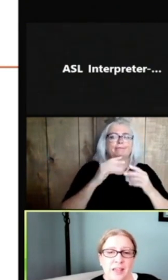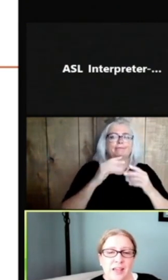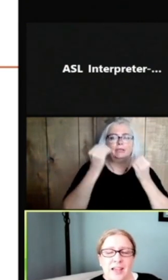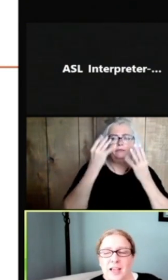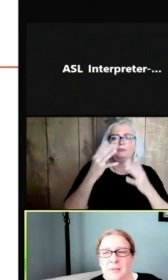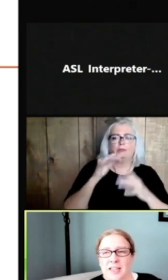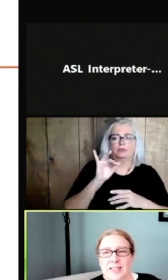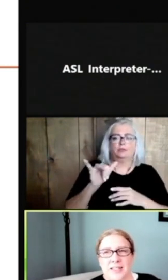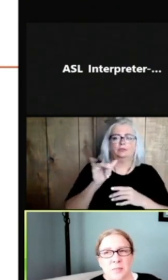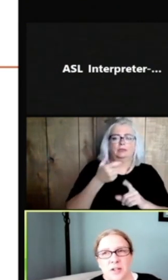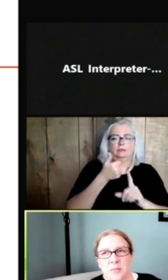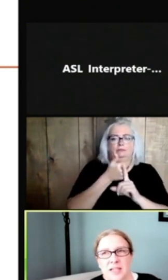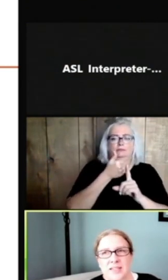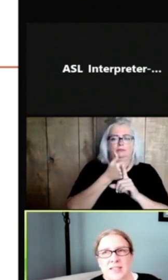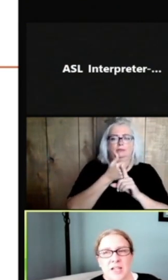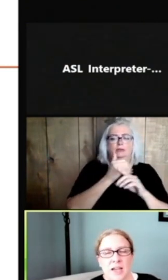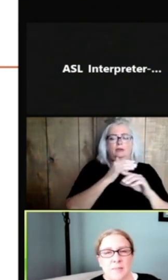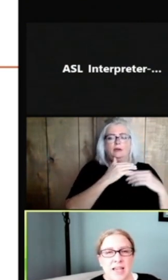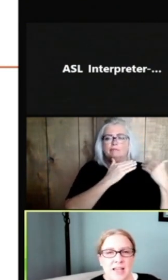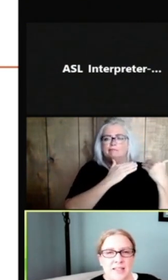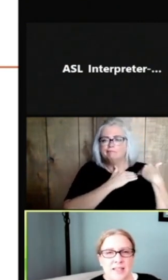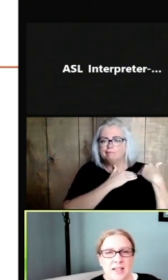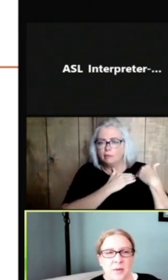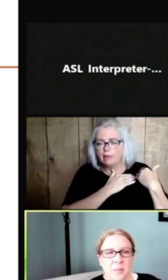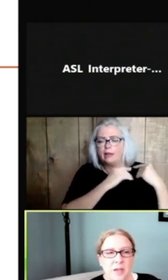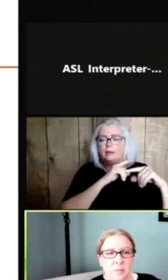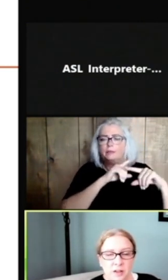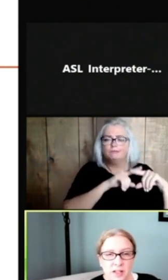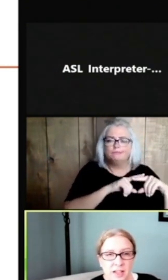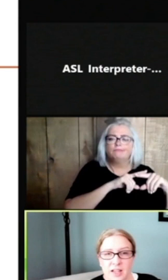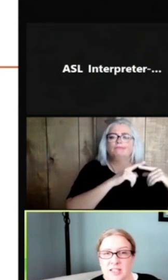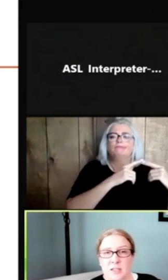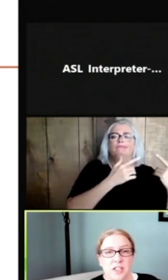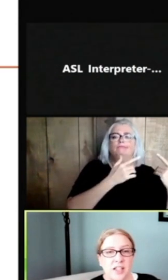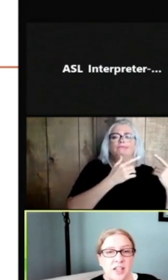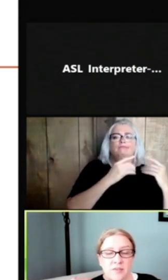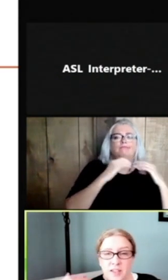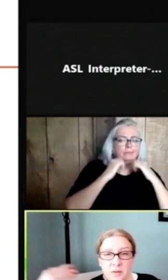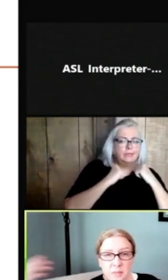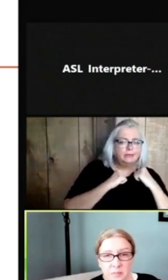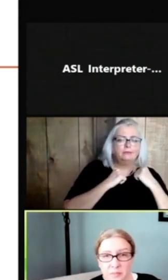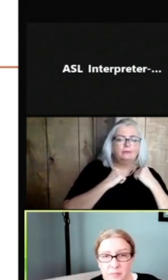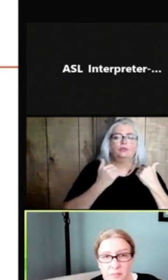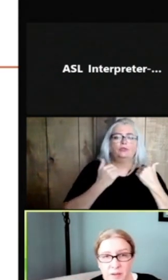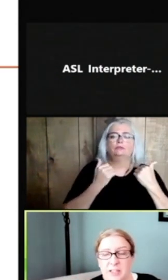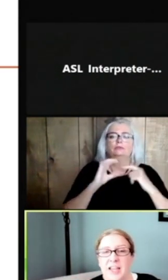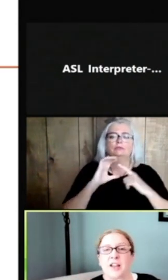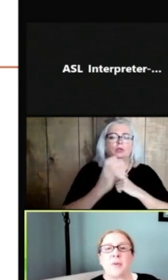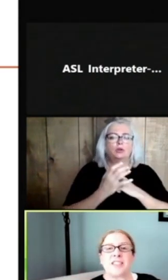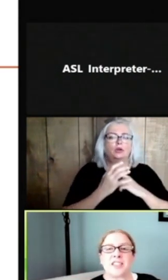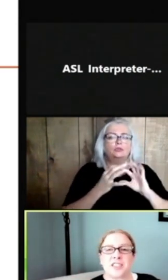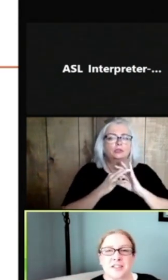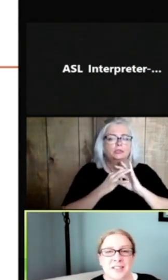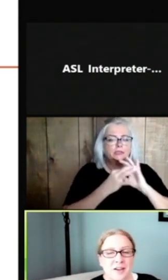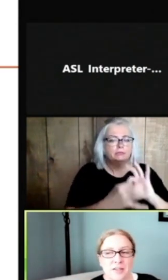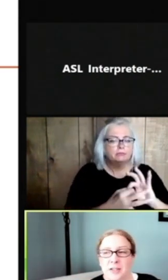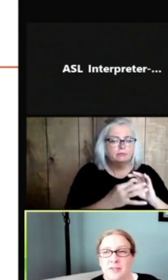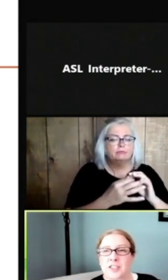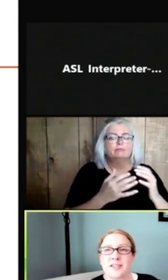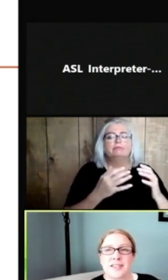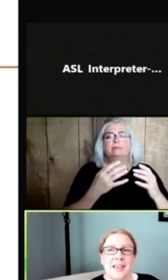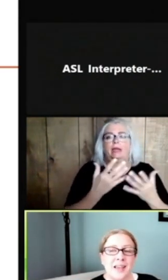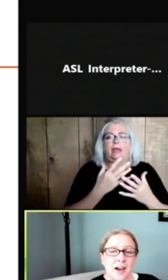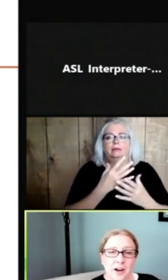actionable. And this is important because sometimes as people, especially if the public health practitioners, if